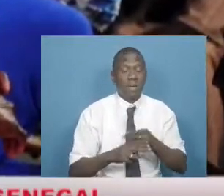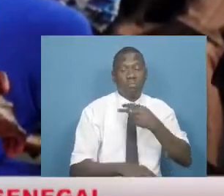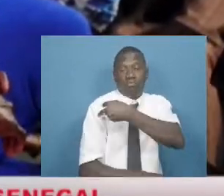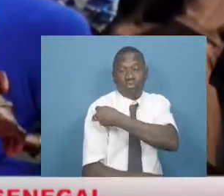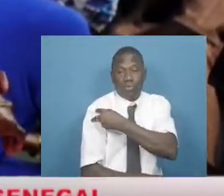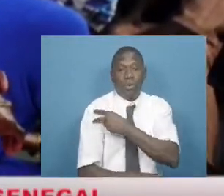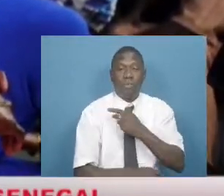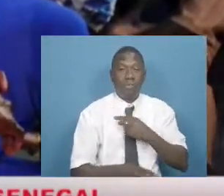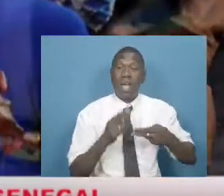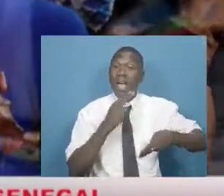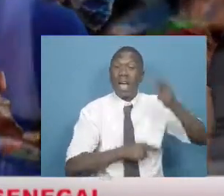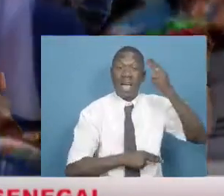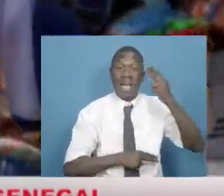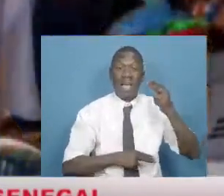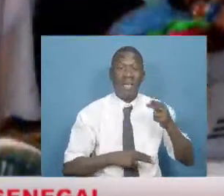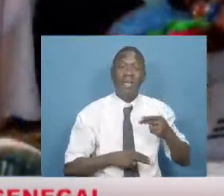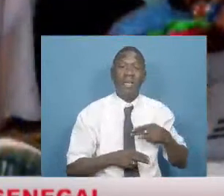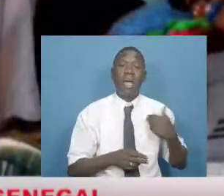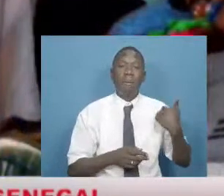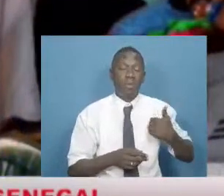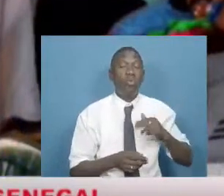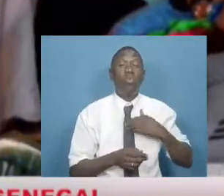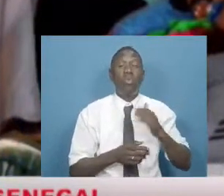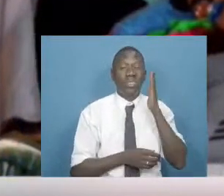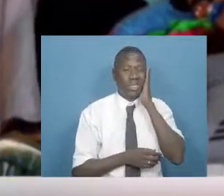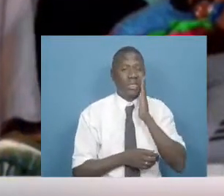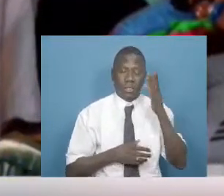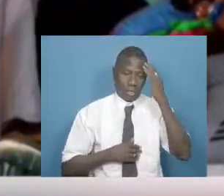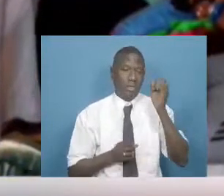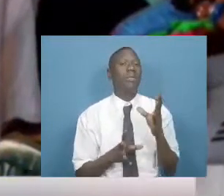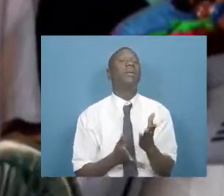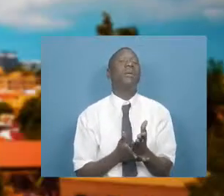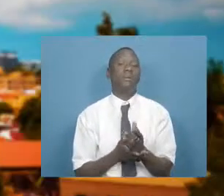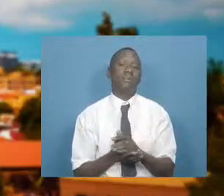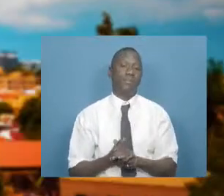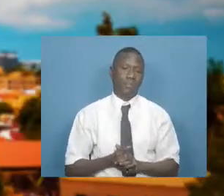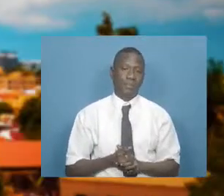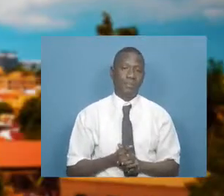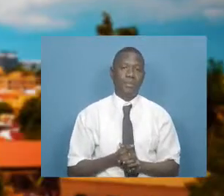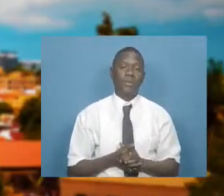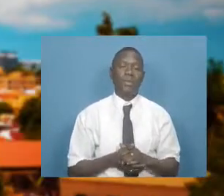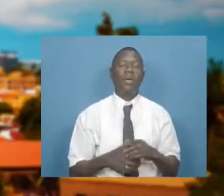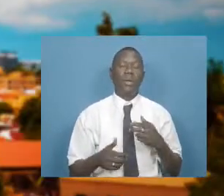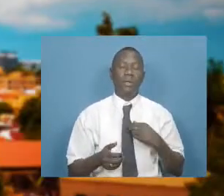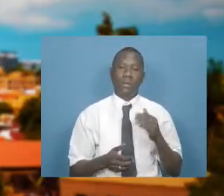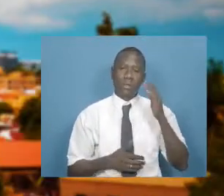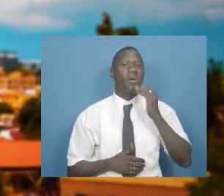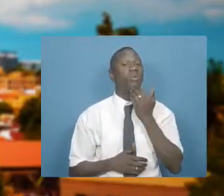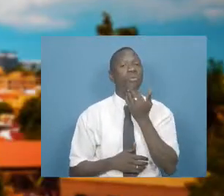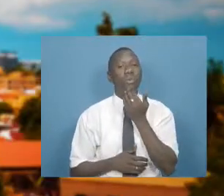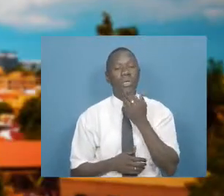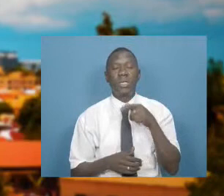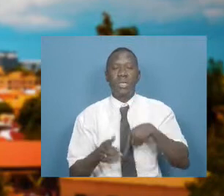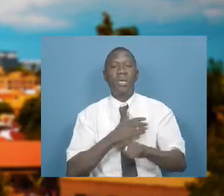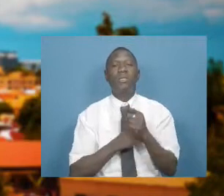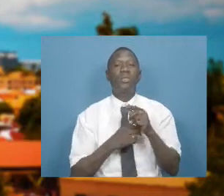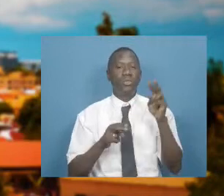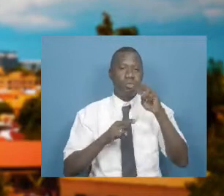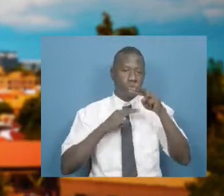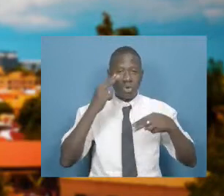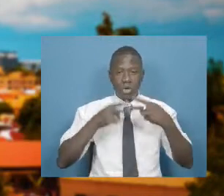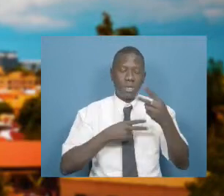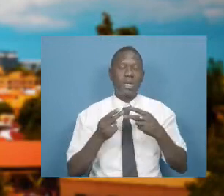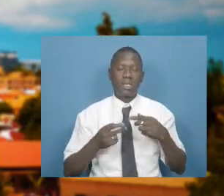of high-priority groups. Babu Karsi, QTV News. Well, apologies there in that story. As